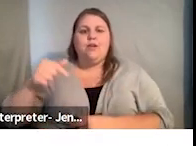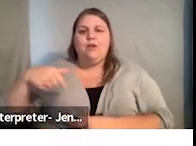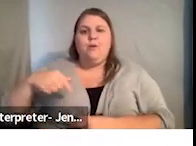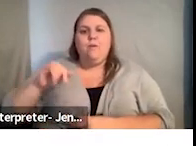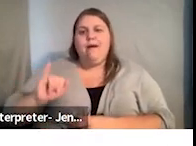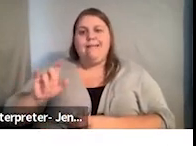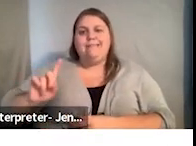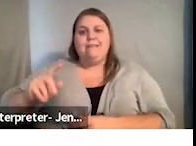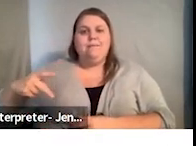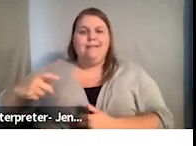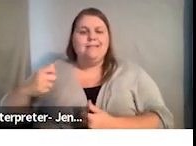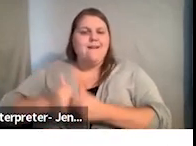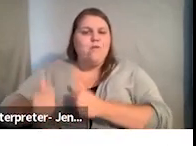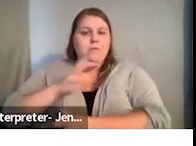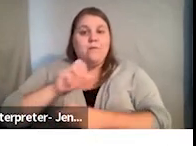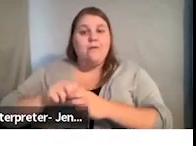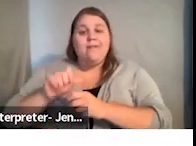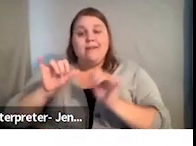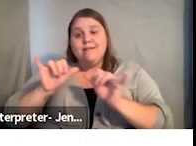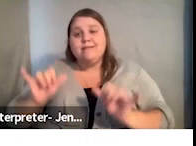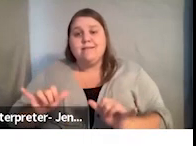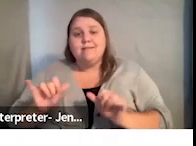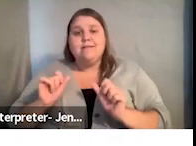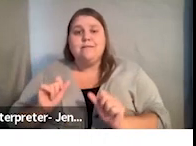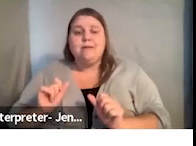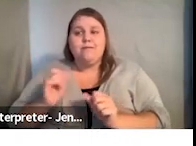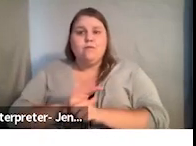QIDPs, everybody in the system can kind of have a better understanding